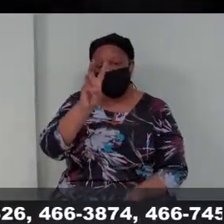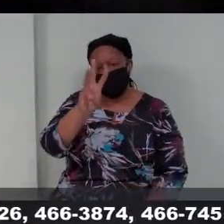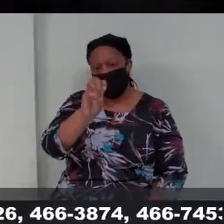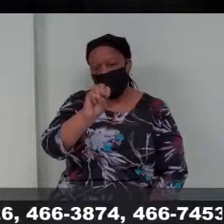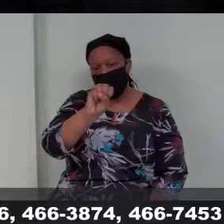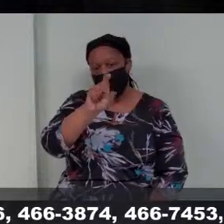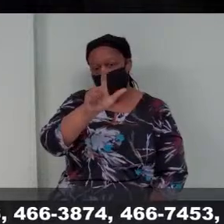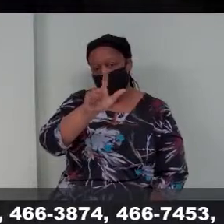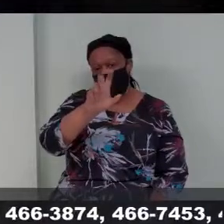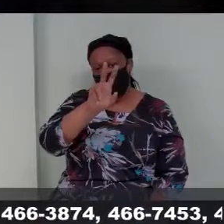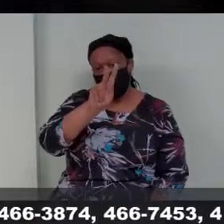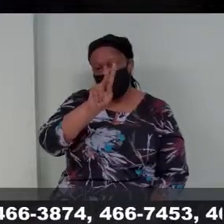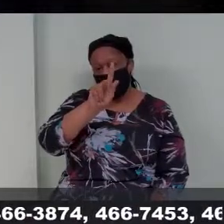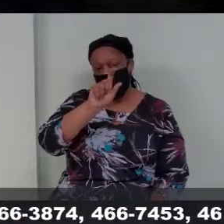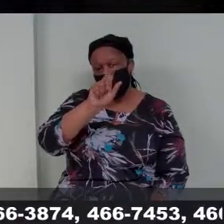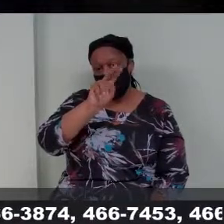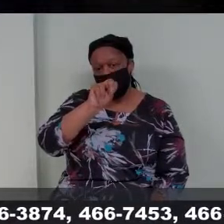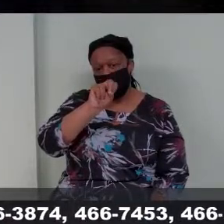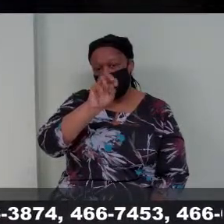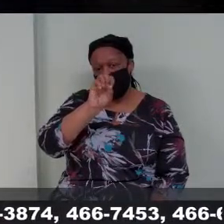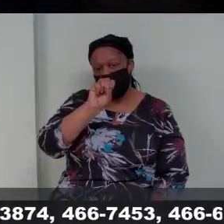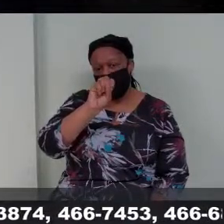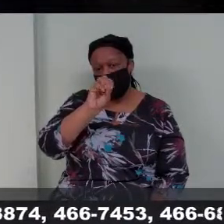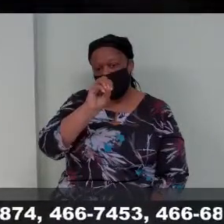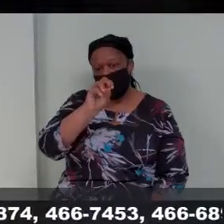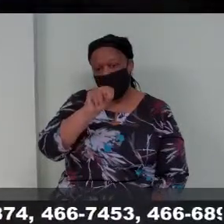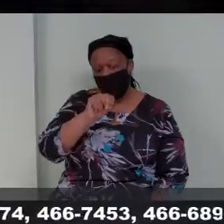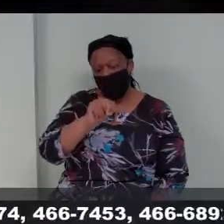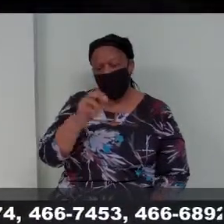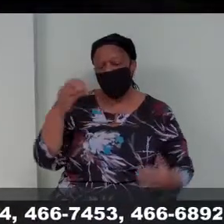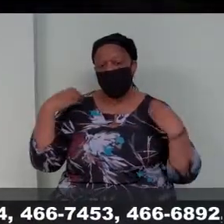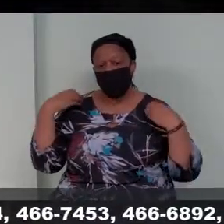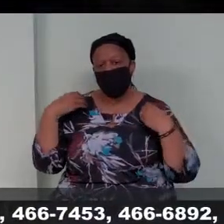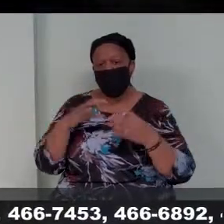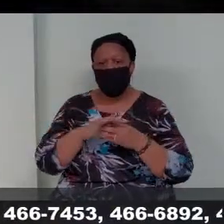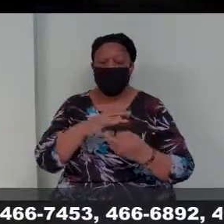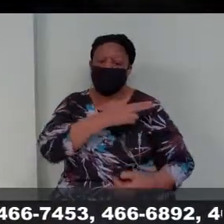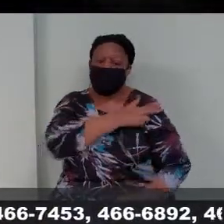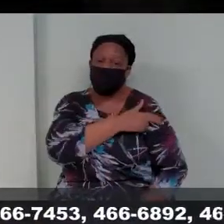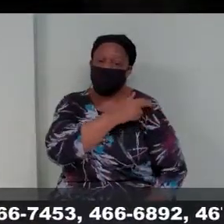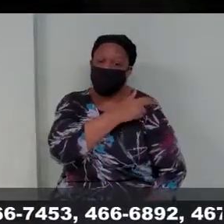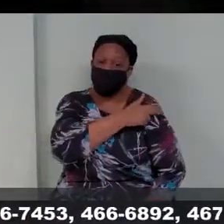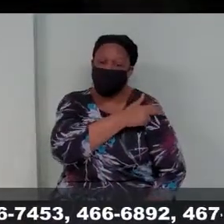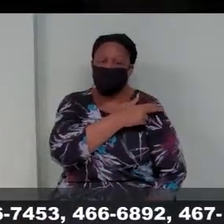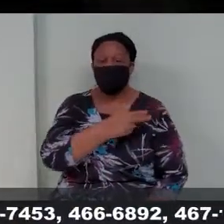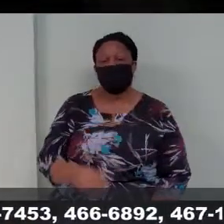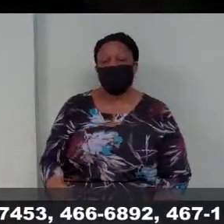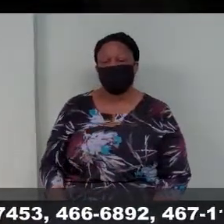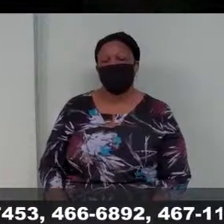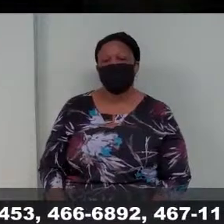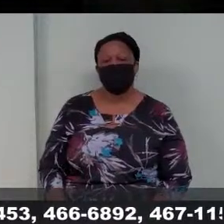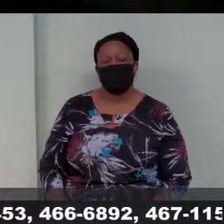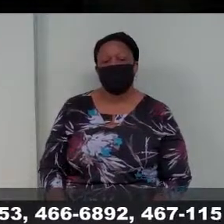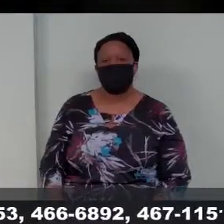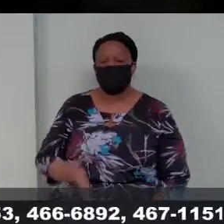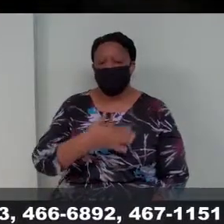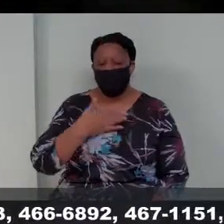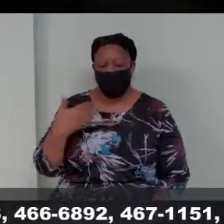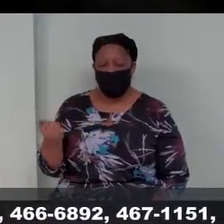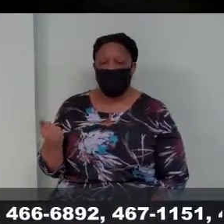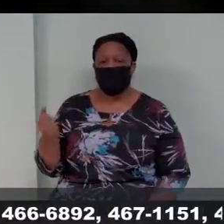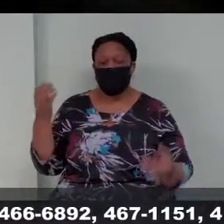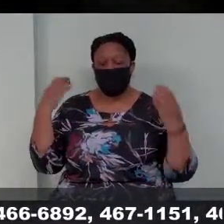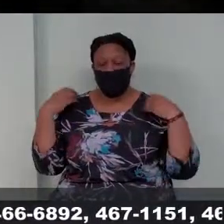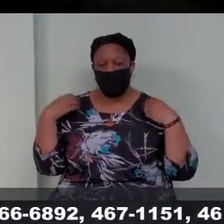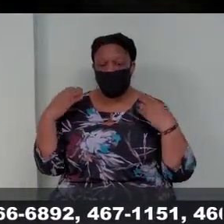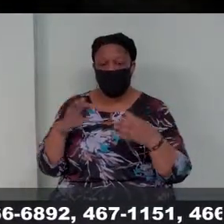his response to questions, his presentations, and of course the chair of the COVID-19 National